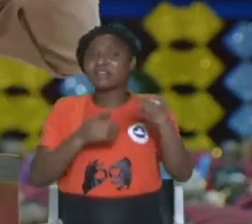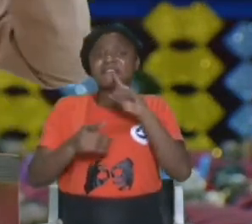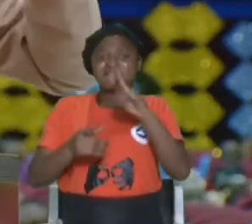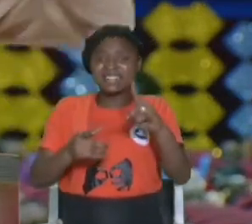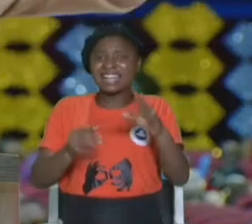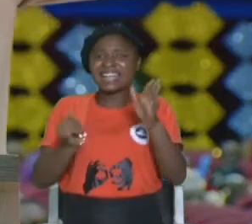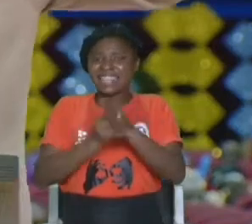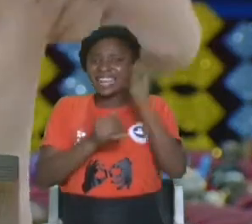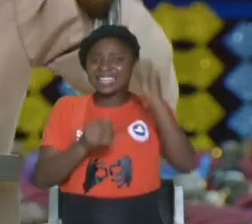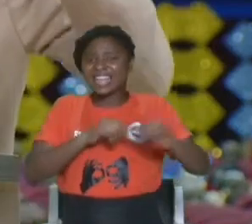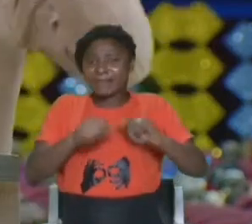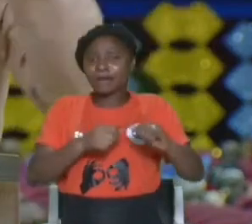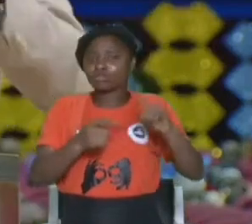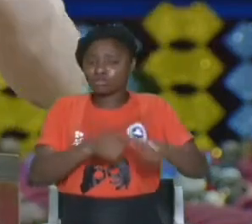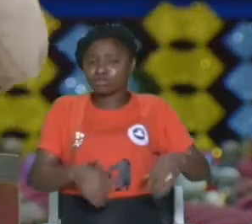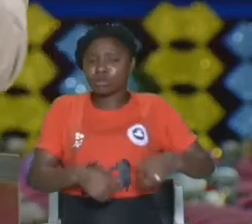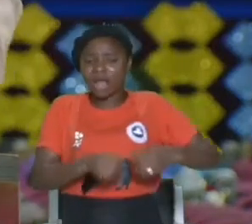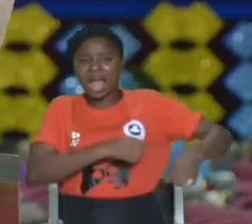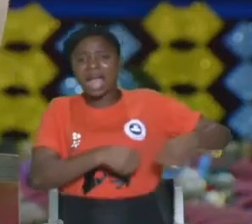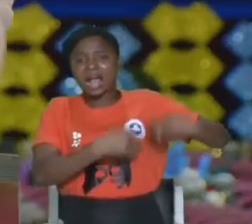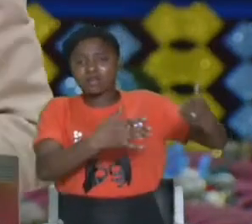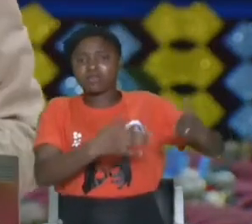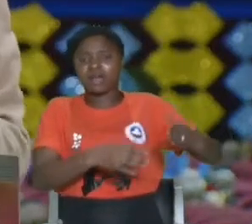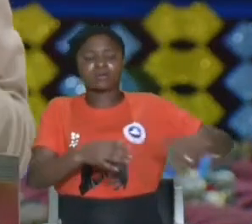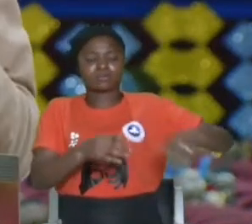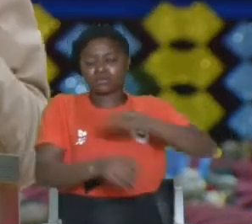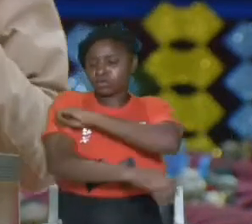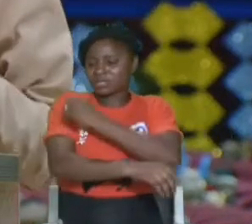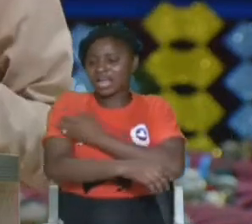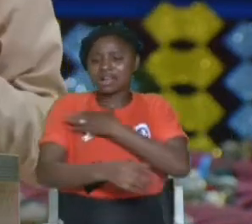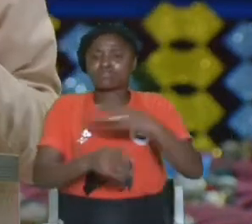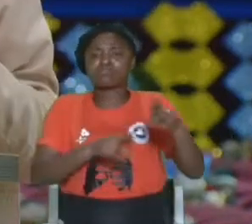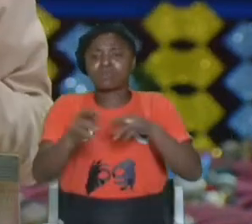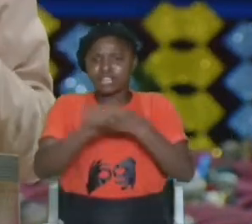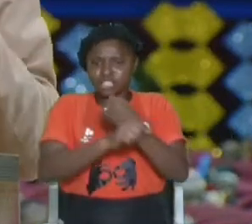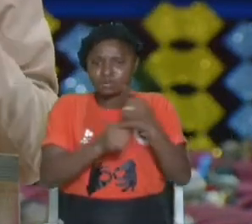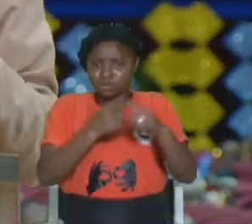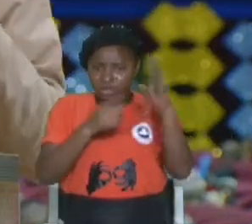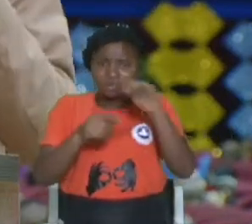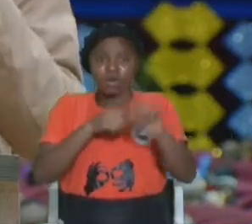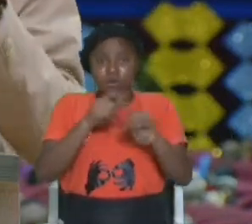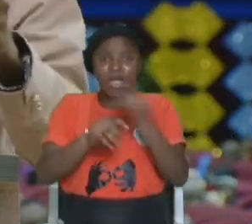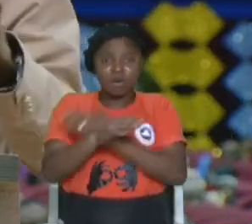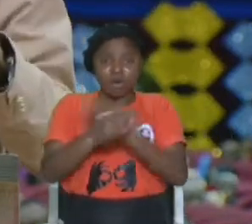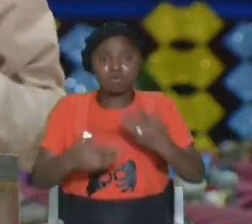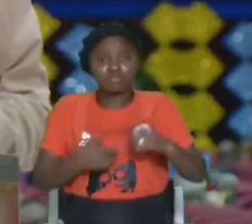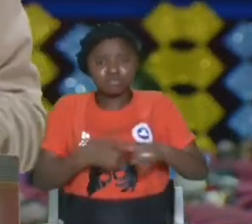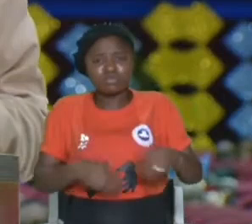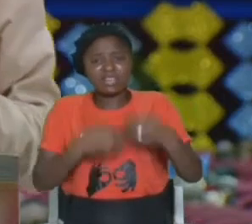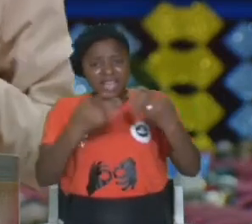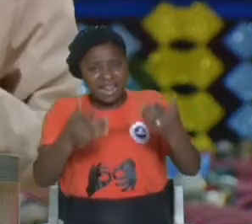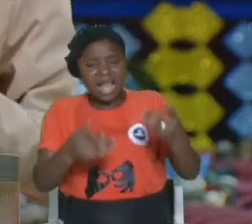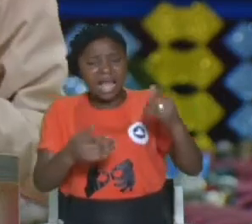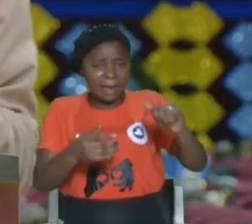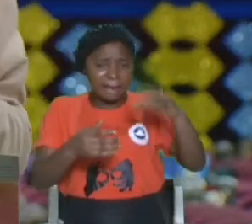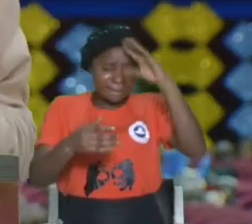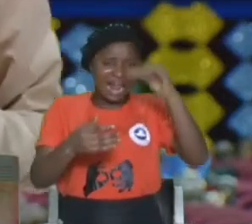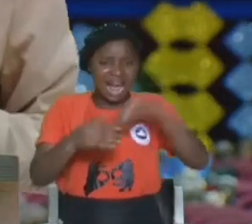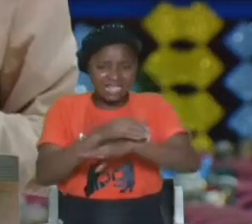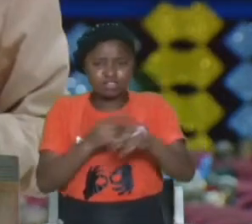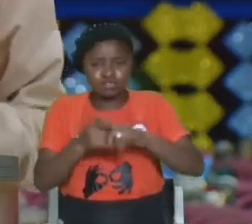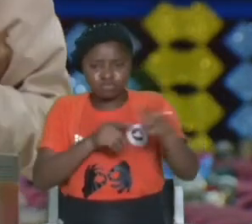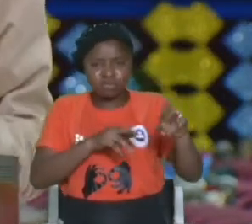is about to hand over authority and rulership to him. So when God wants to grant a man access to rulership, one of the things